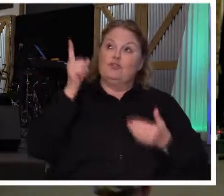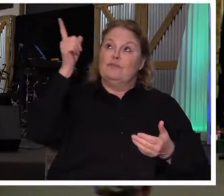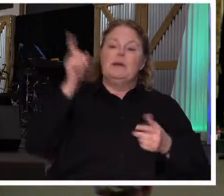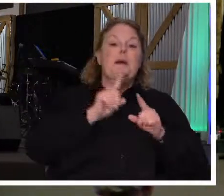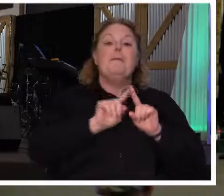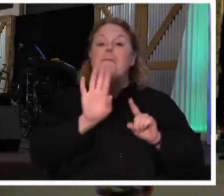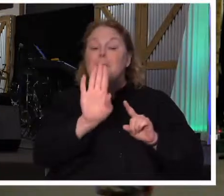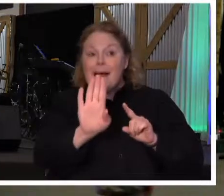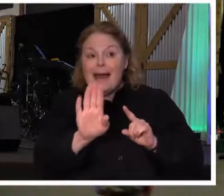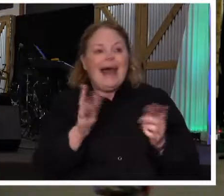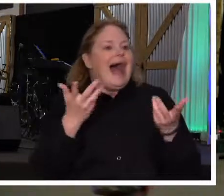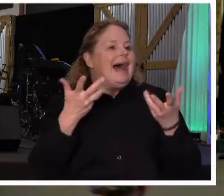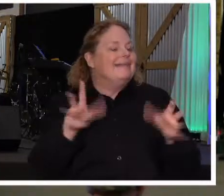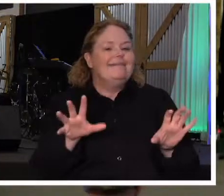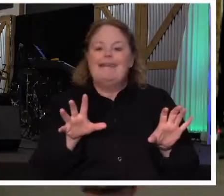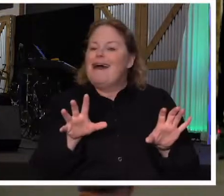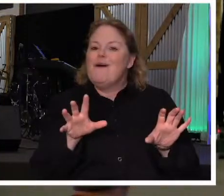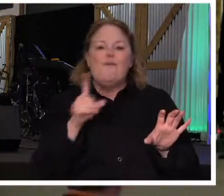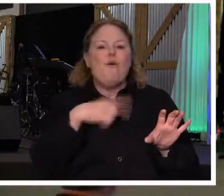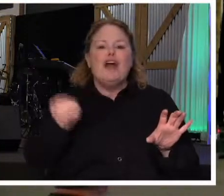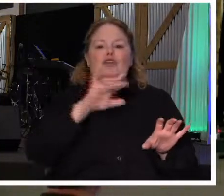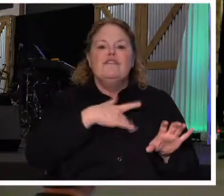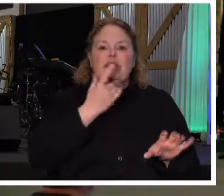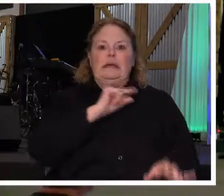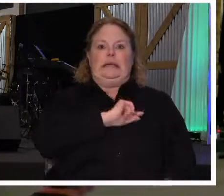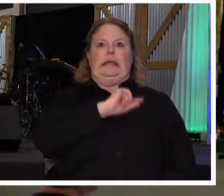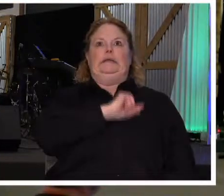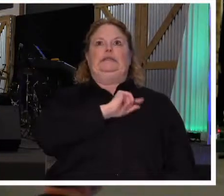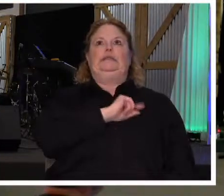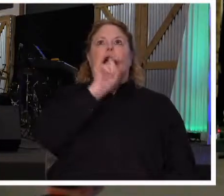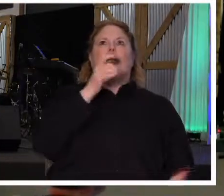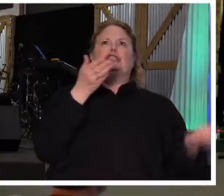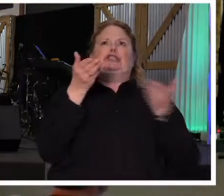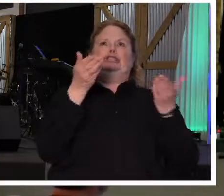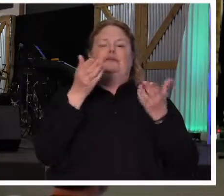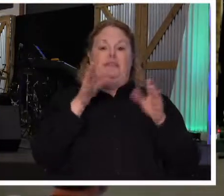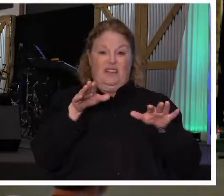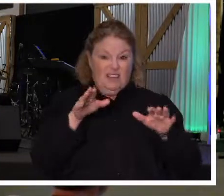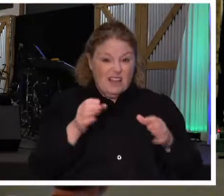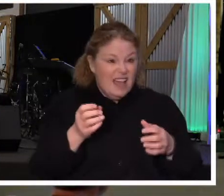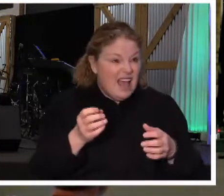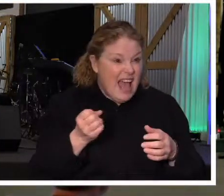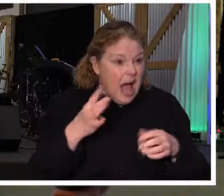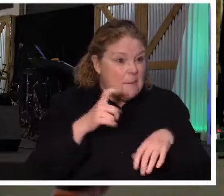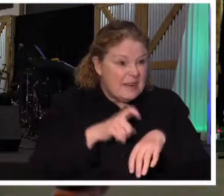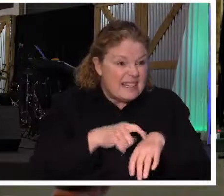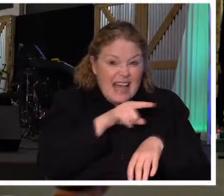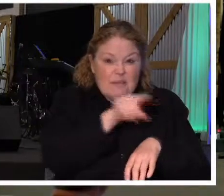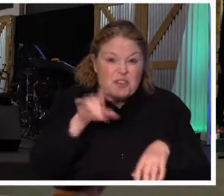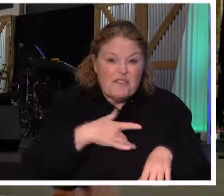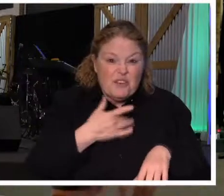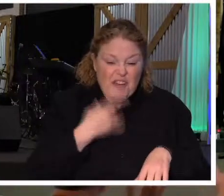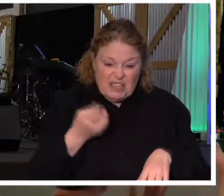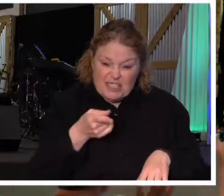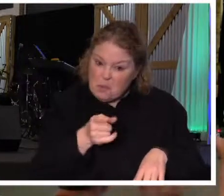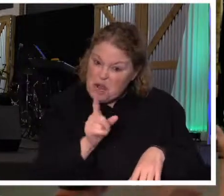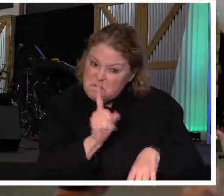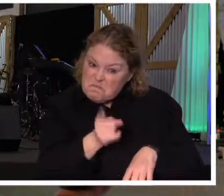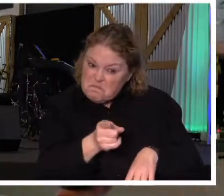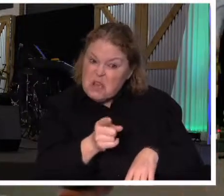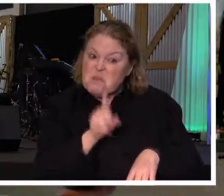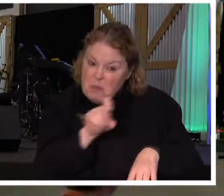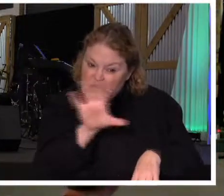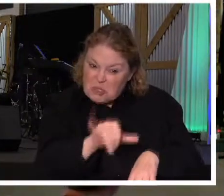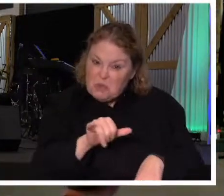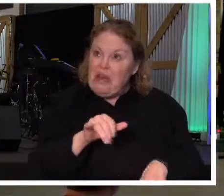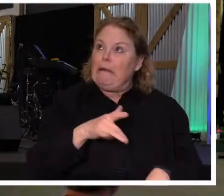way that you didn't feel guilty. How many of you have ever felt guilted into doing something? A lot of